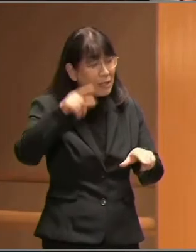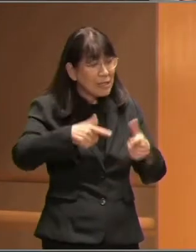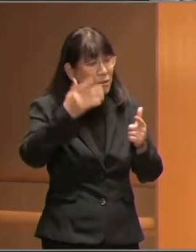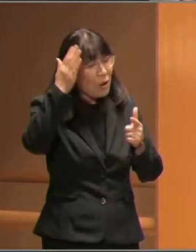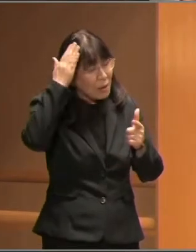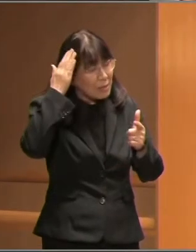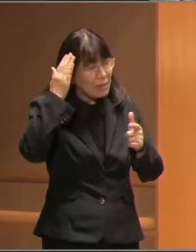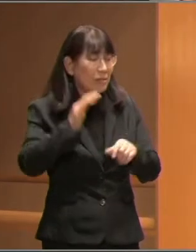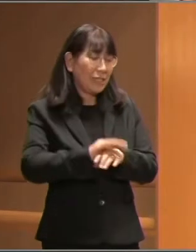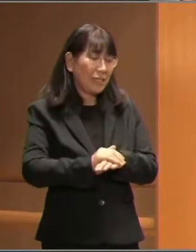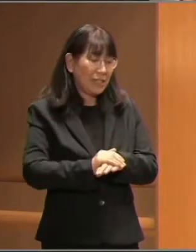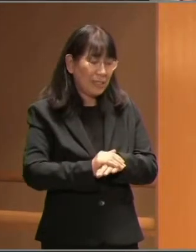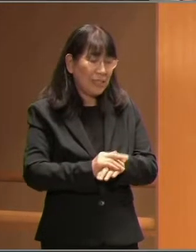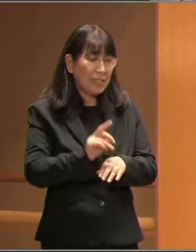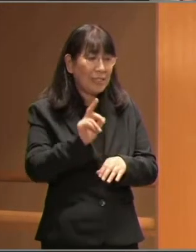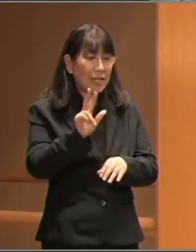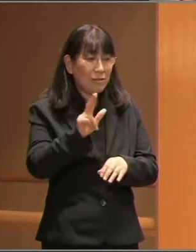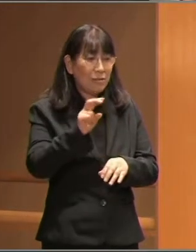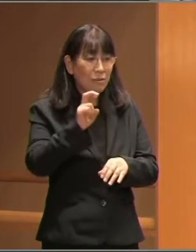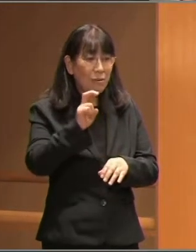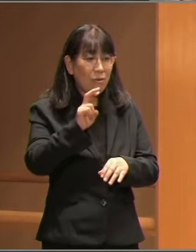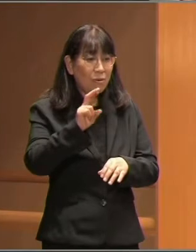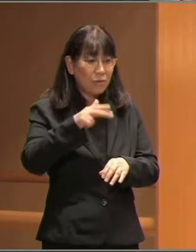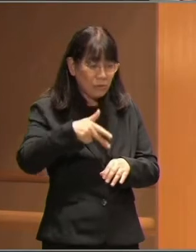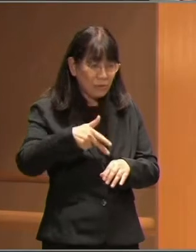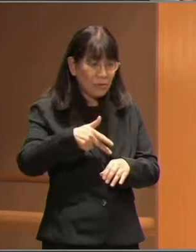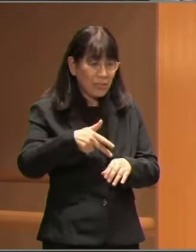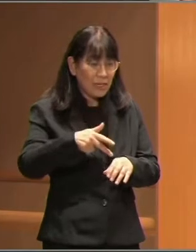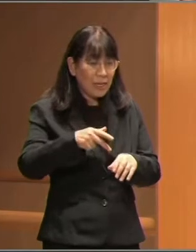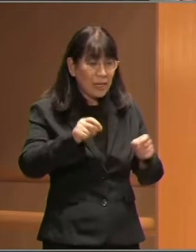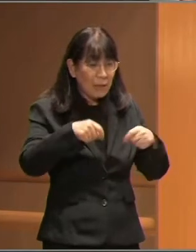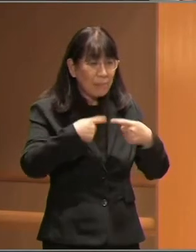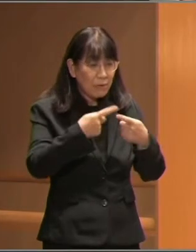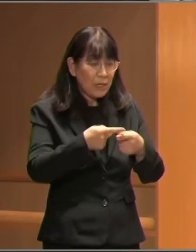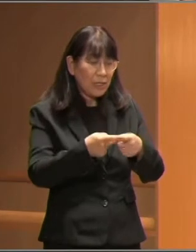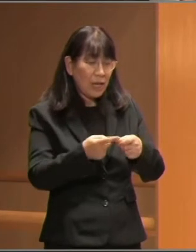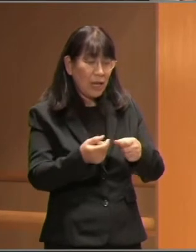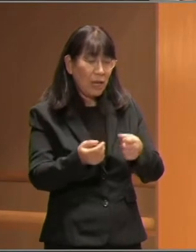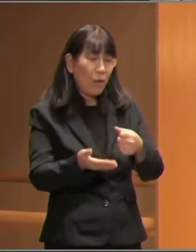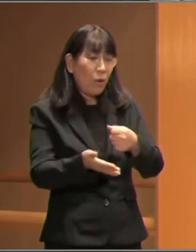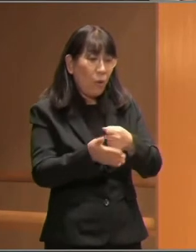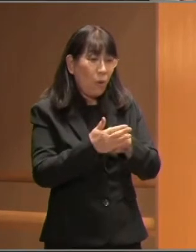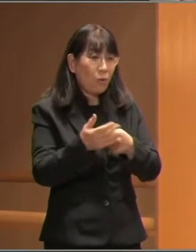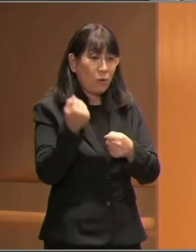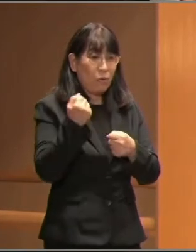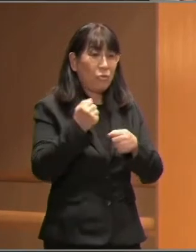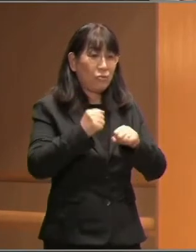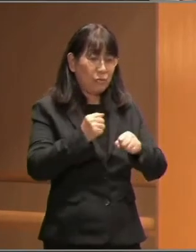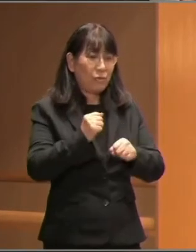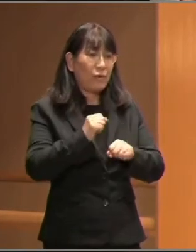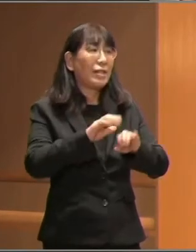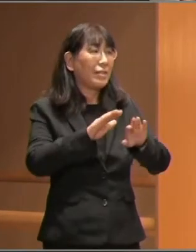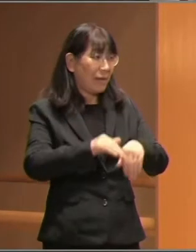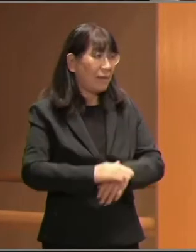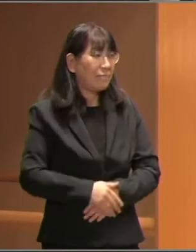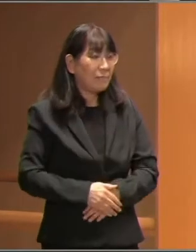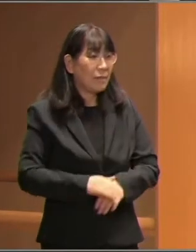resin has the cellulose or paper ingredients to reinforce it.